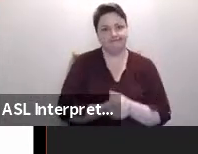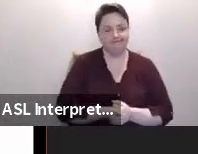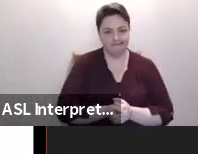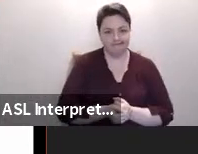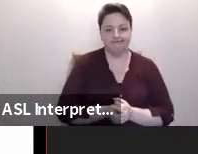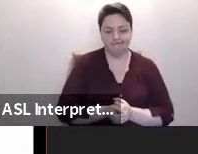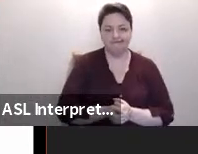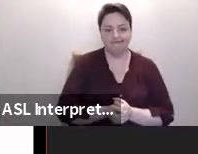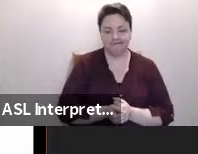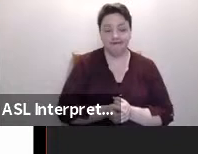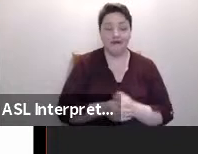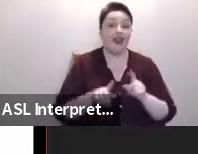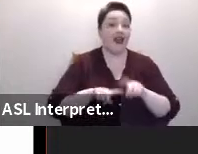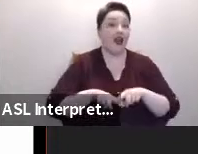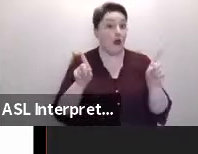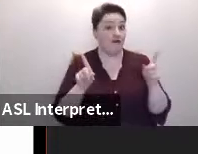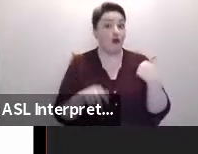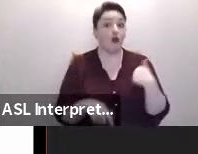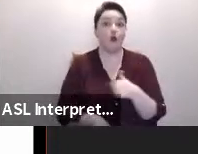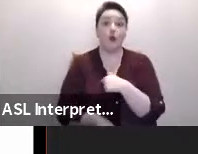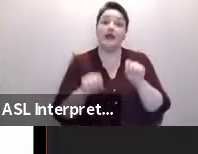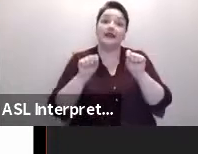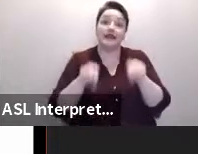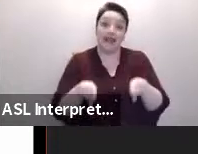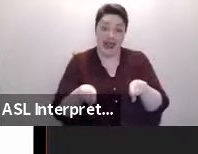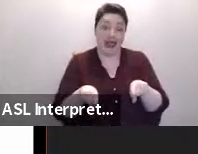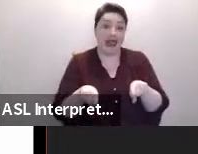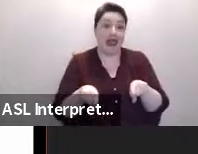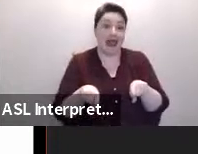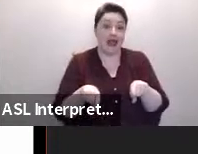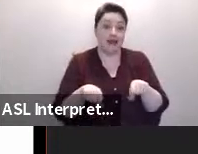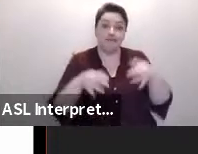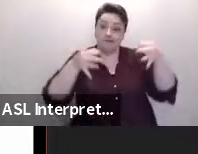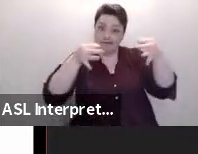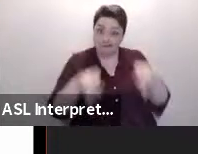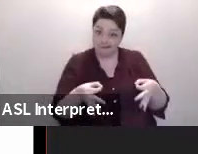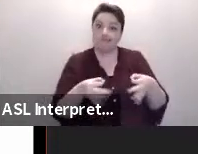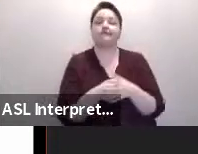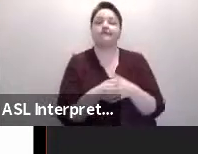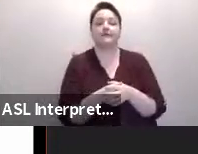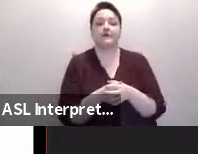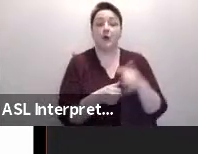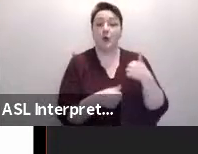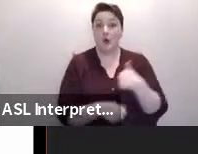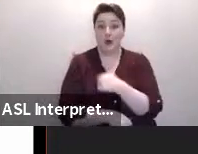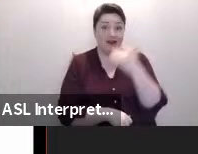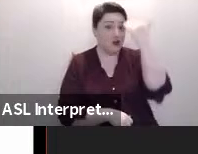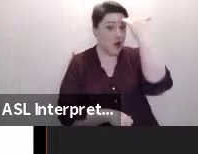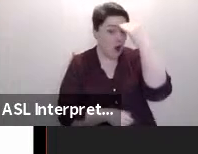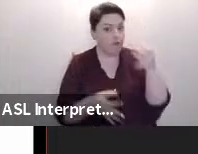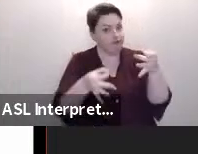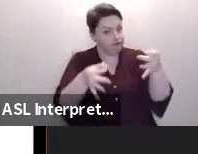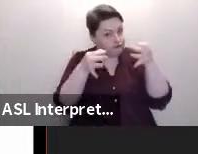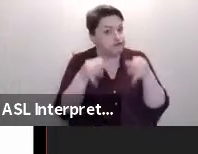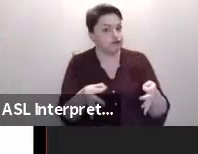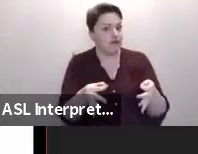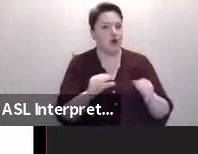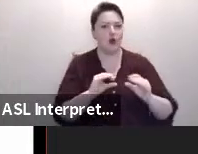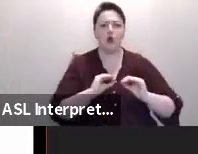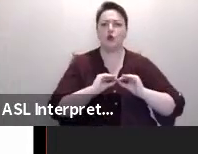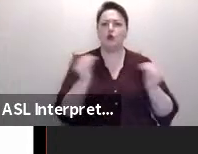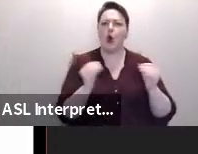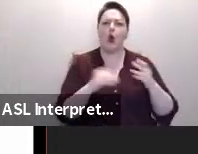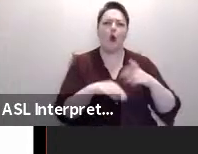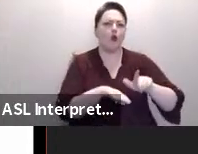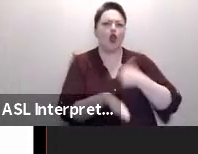regarding these vaccines. However, what we can say and what we know for sure is that there shouldn't be any long-term